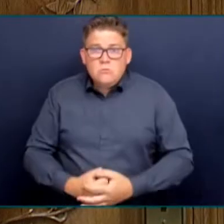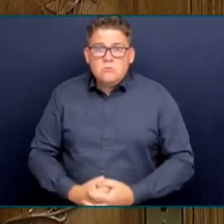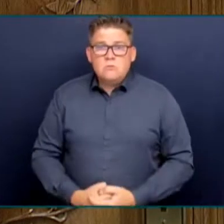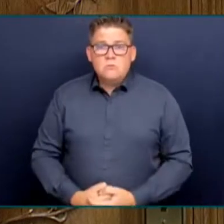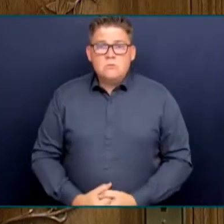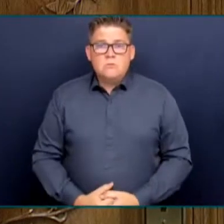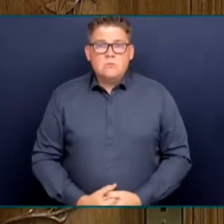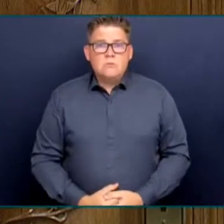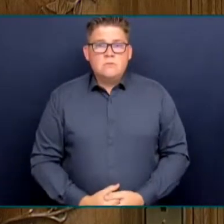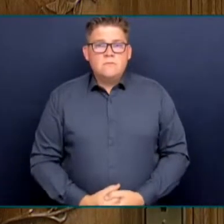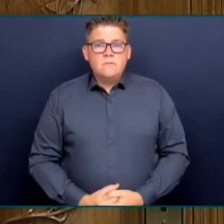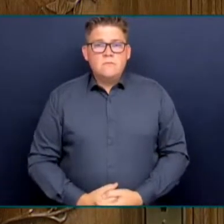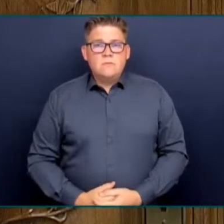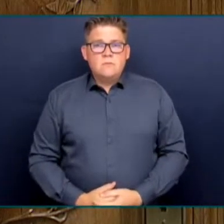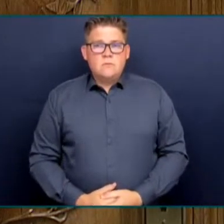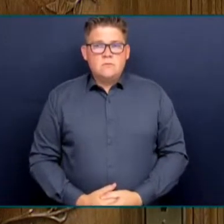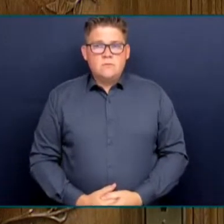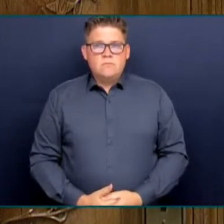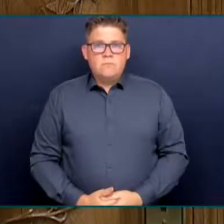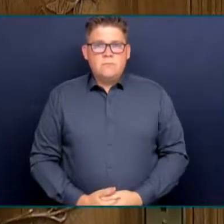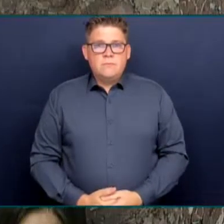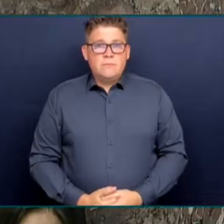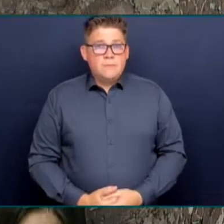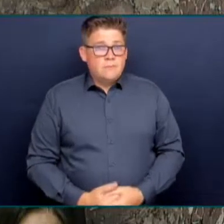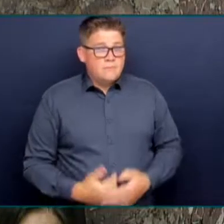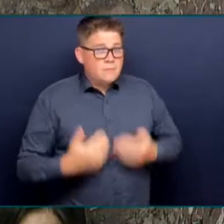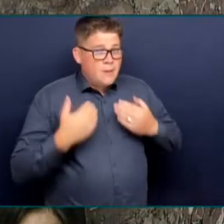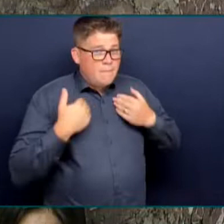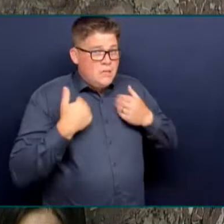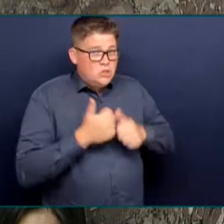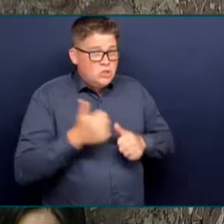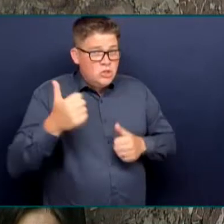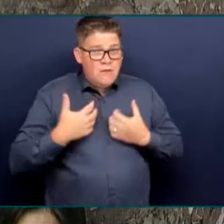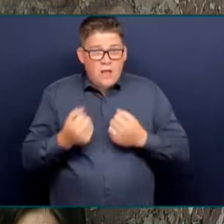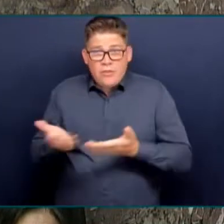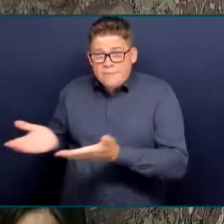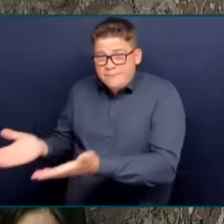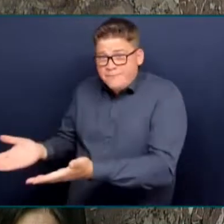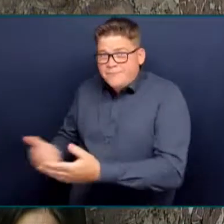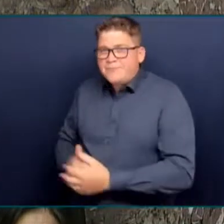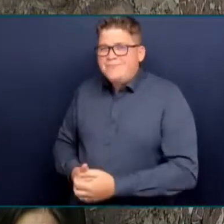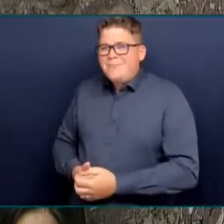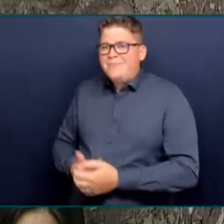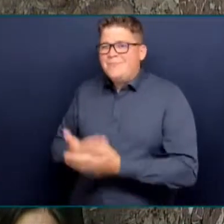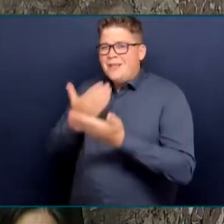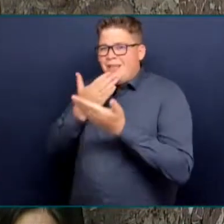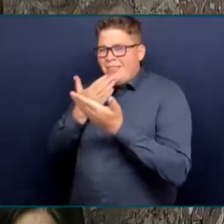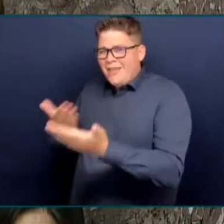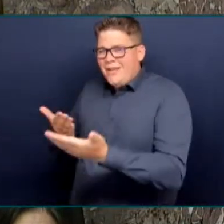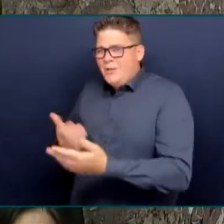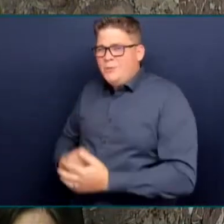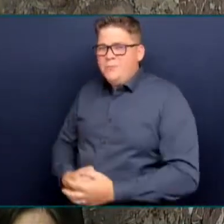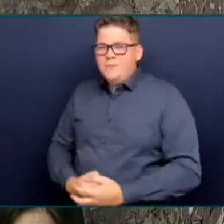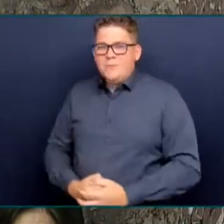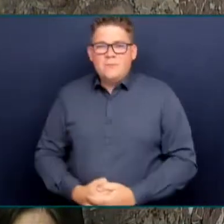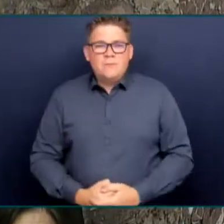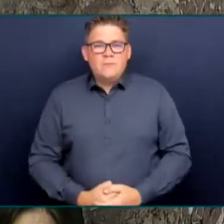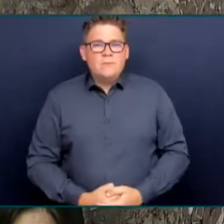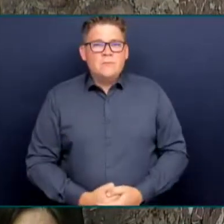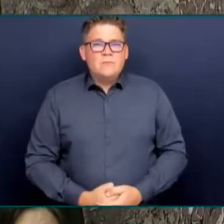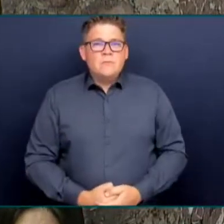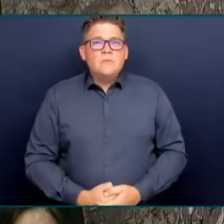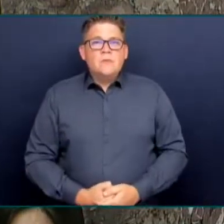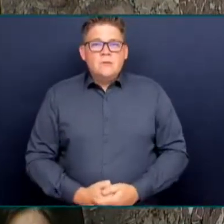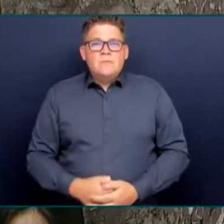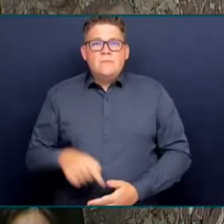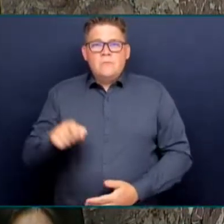Minister of Health. Well, thank you, Honourable Speaker, and through you to the Opposition House Leader. I would